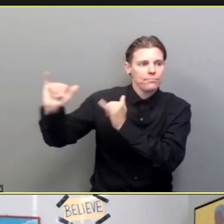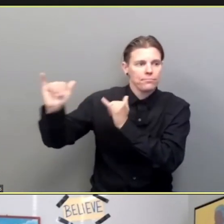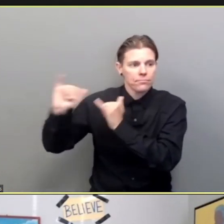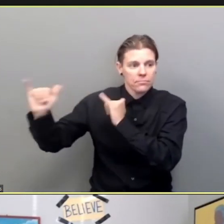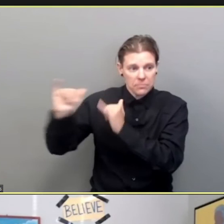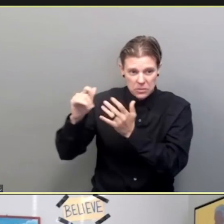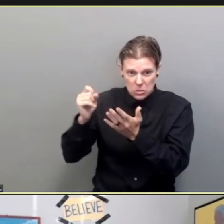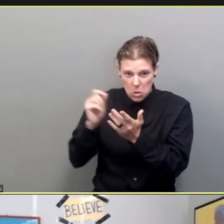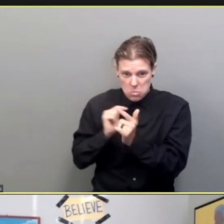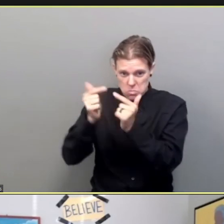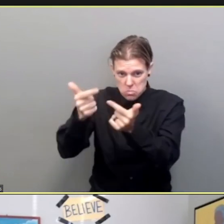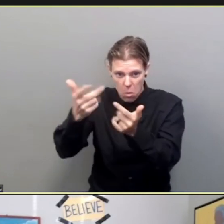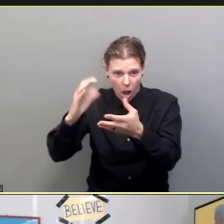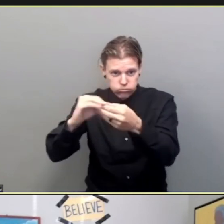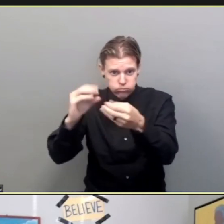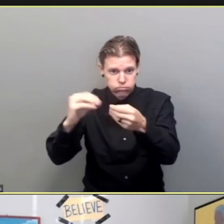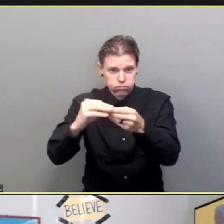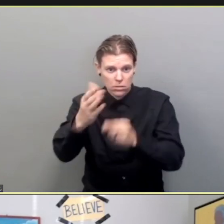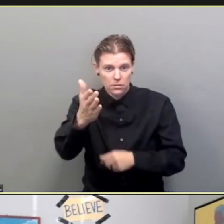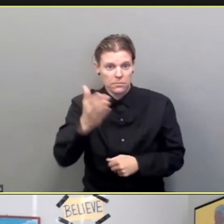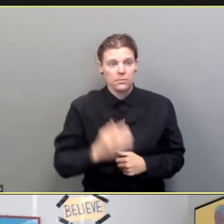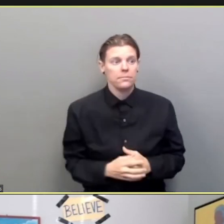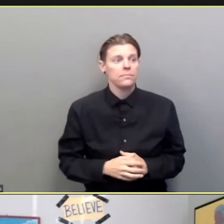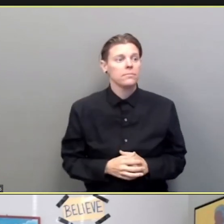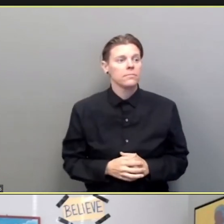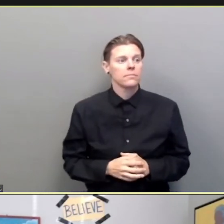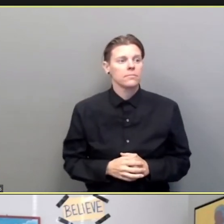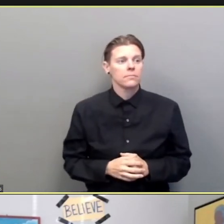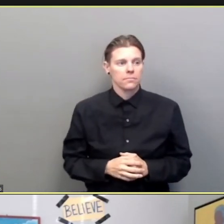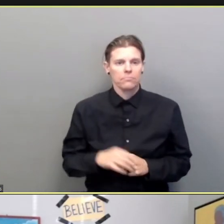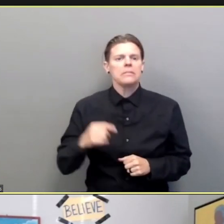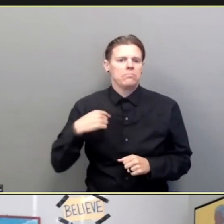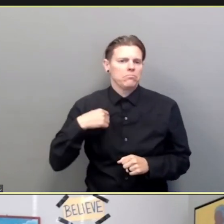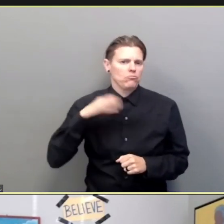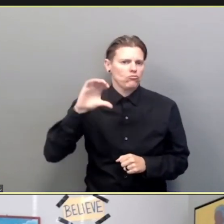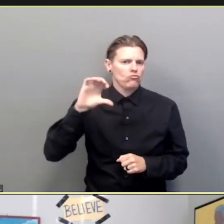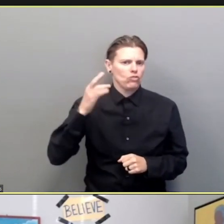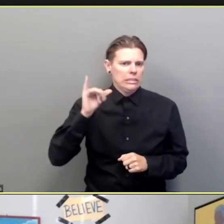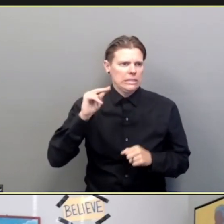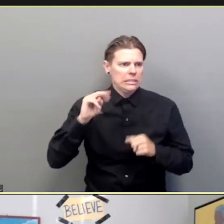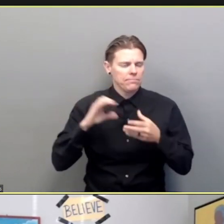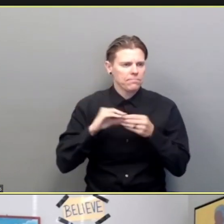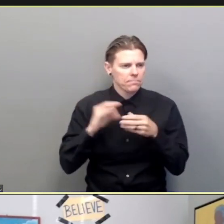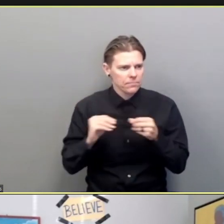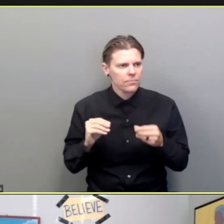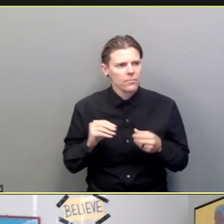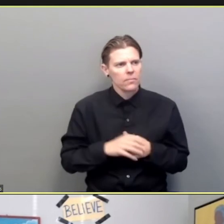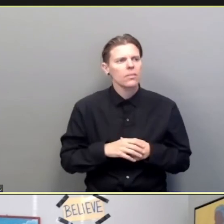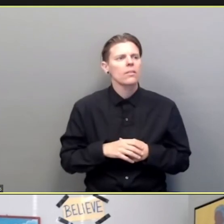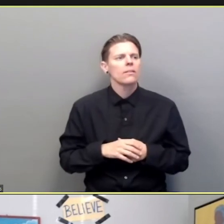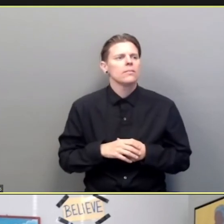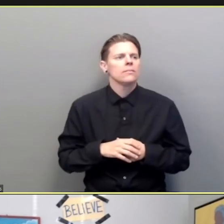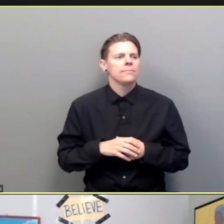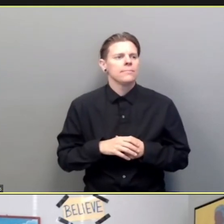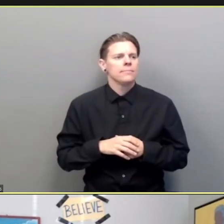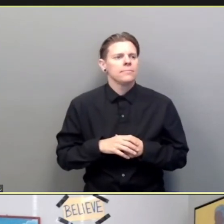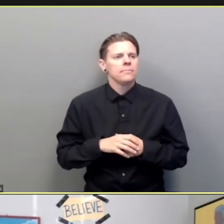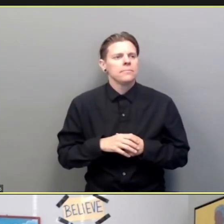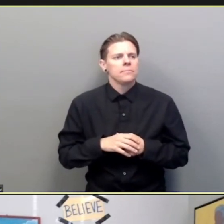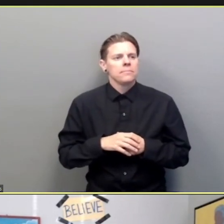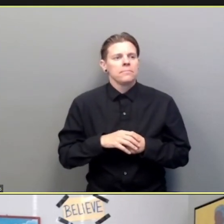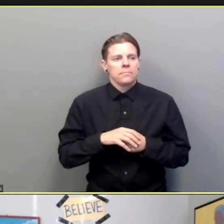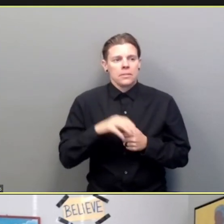So I think that there is an association between the messenger RNA